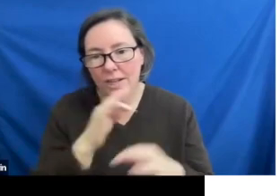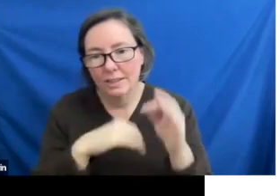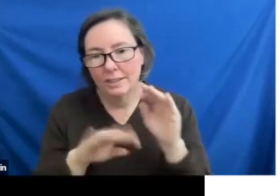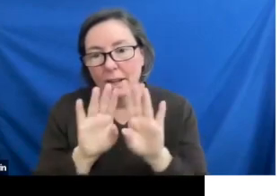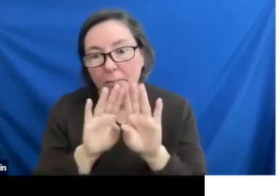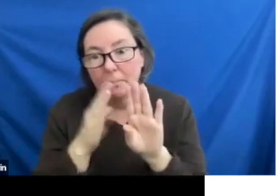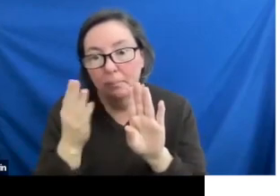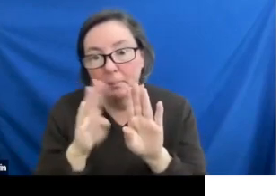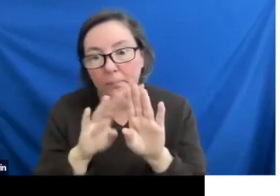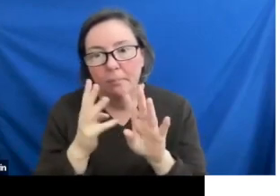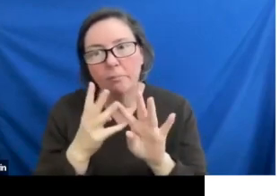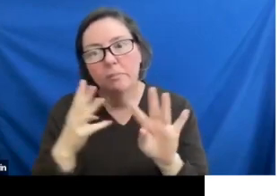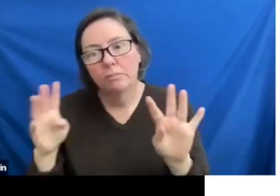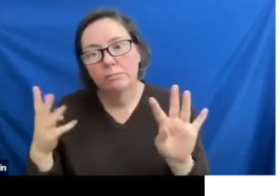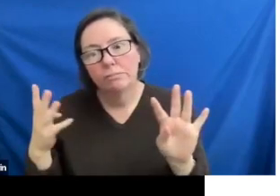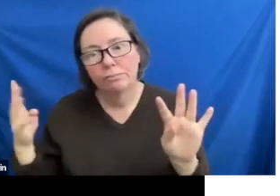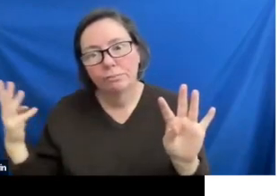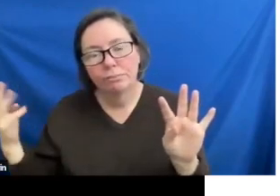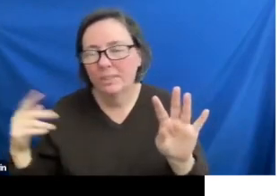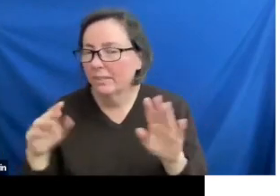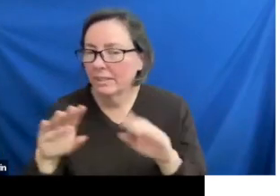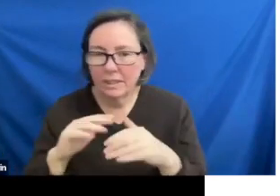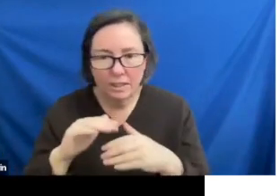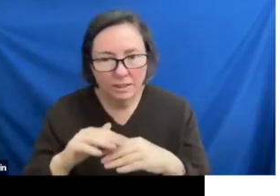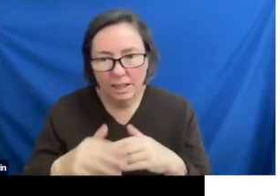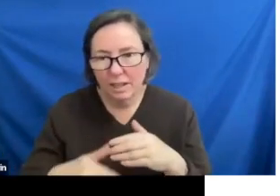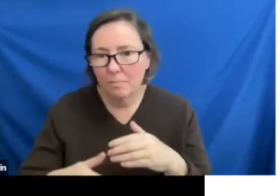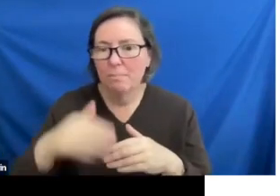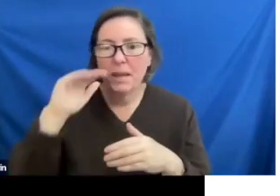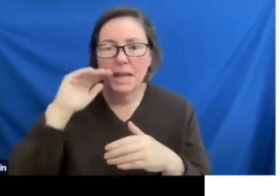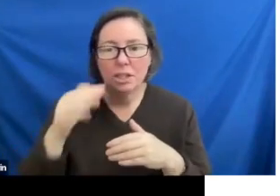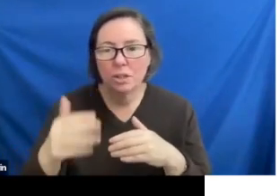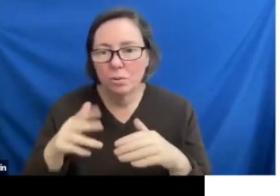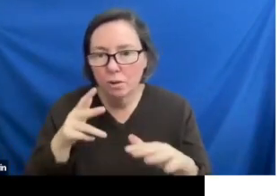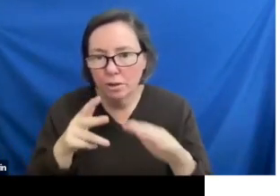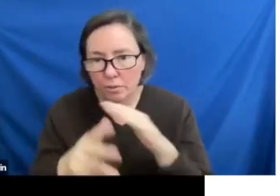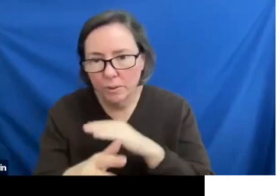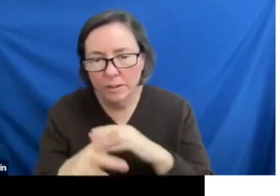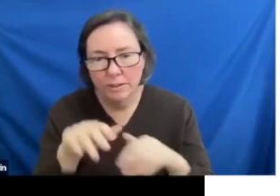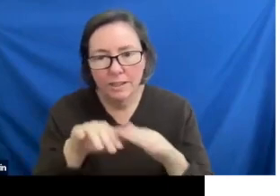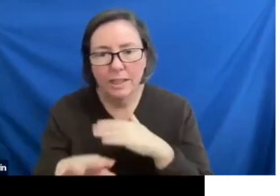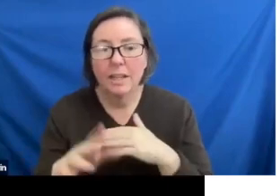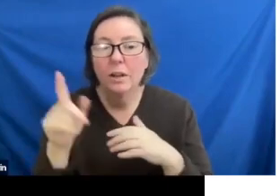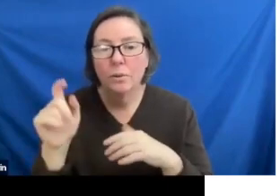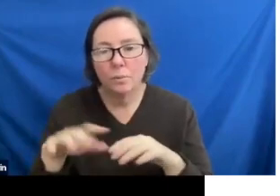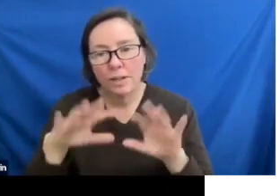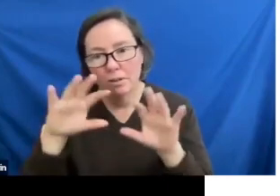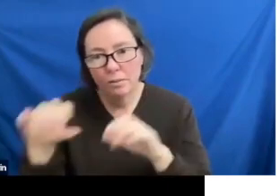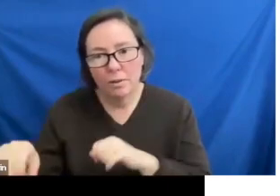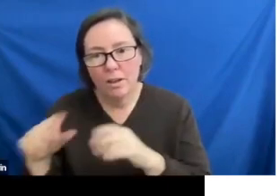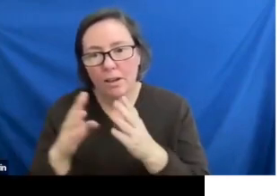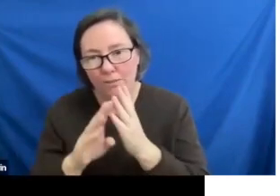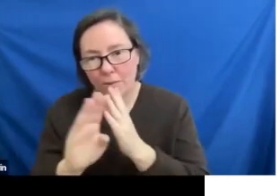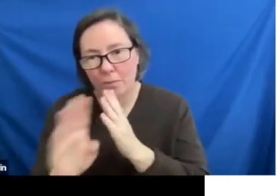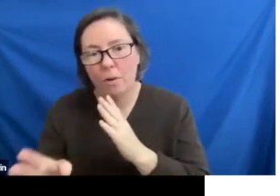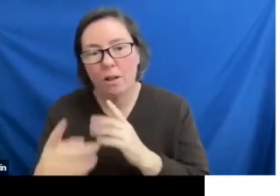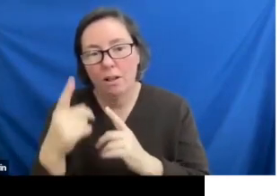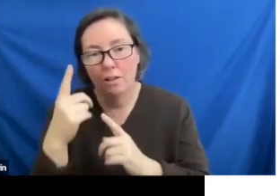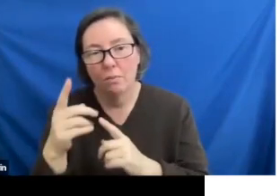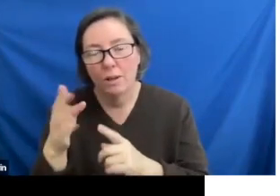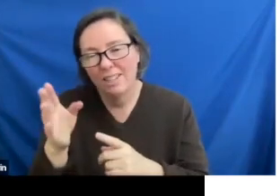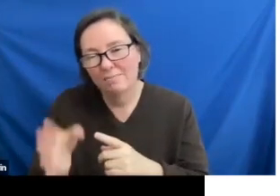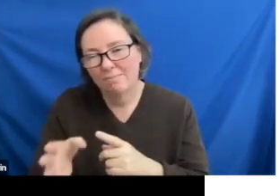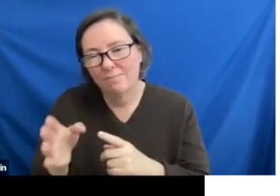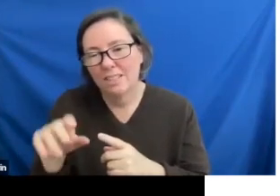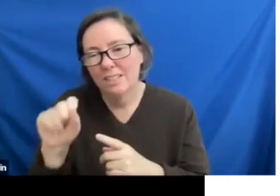plan. It's going to take some design work. We're going to have to cut into the wall on the Shelburne end of the arena. But that